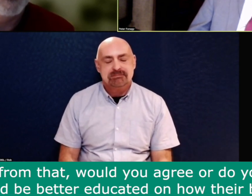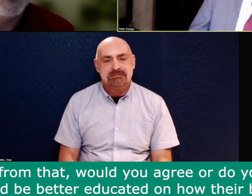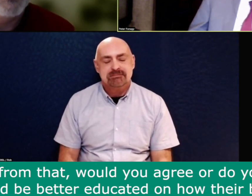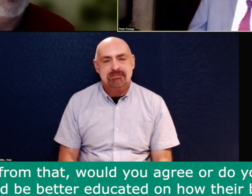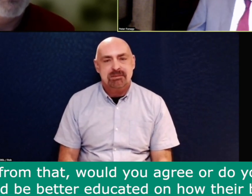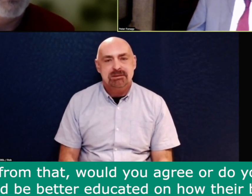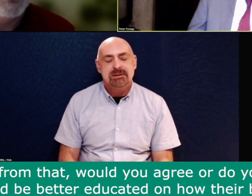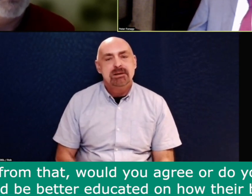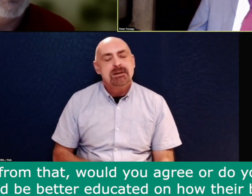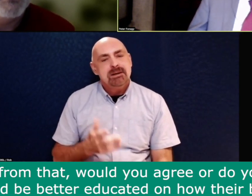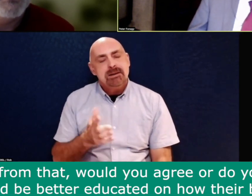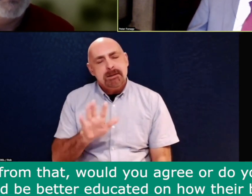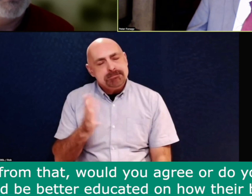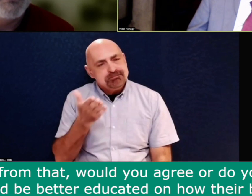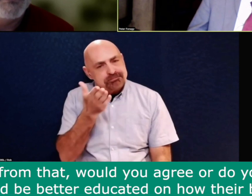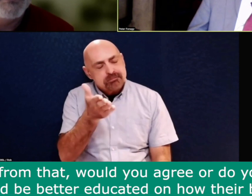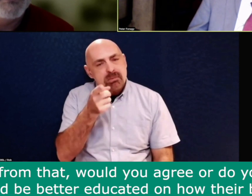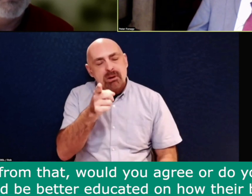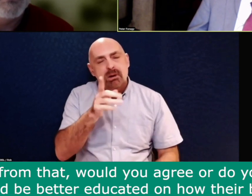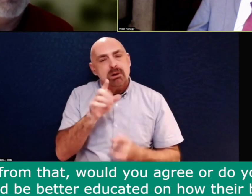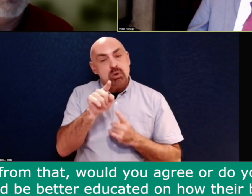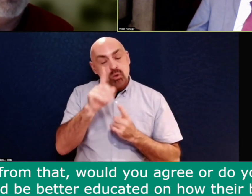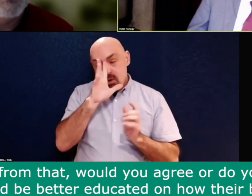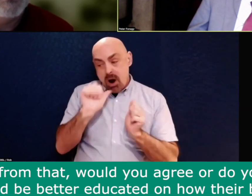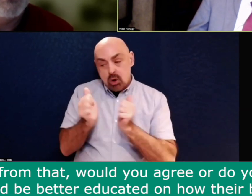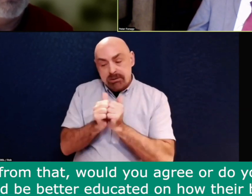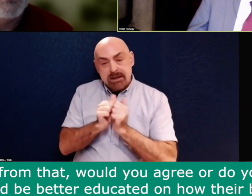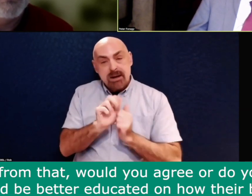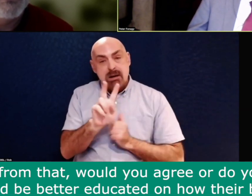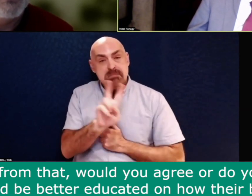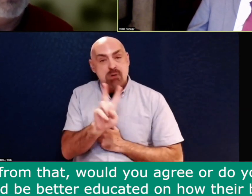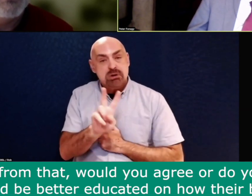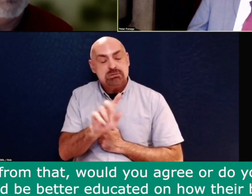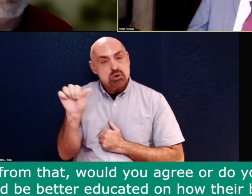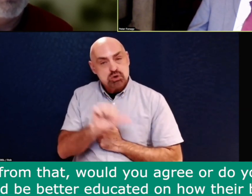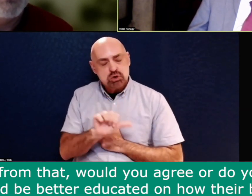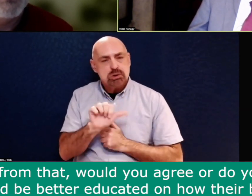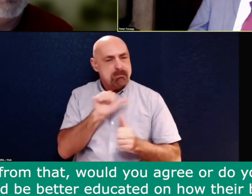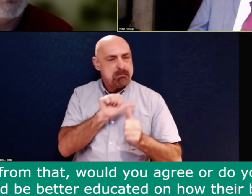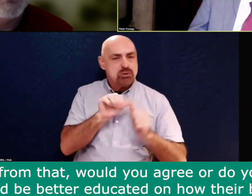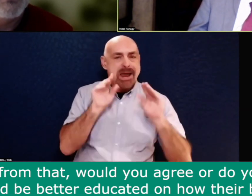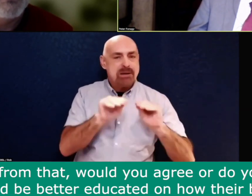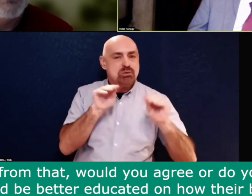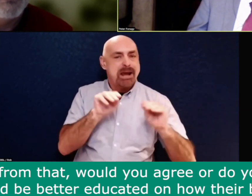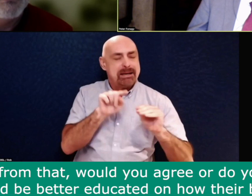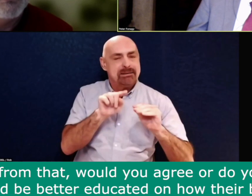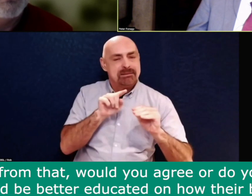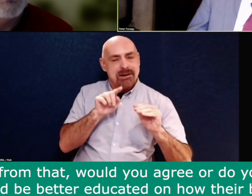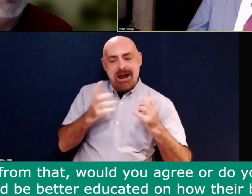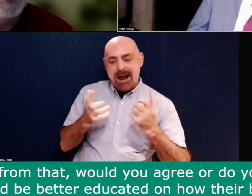would you agree, or do you believe that parents should be better educated on